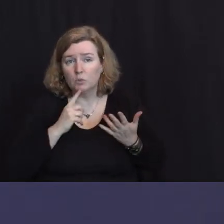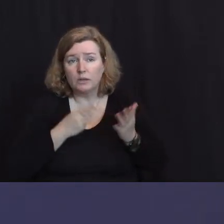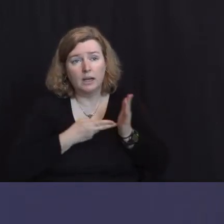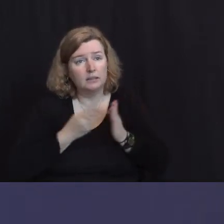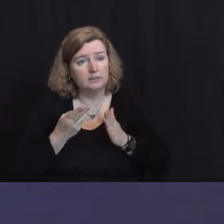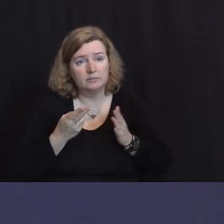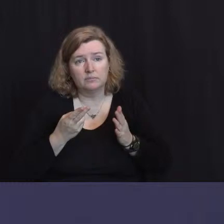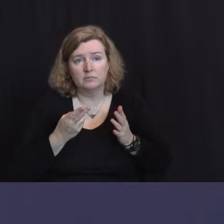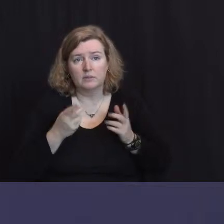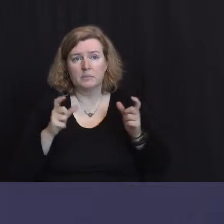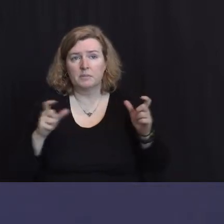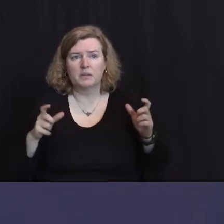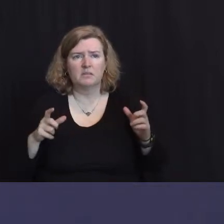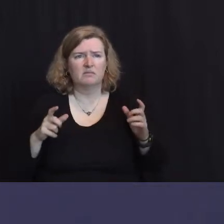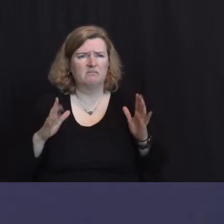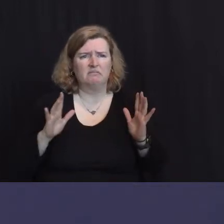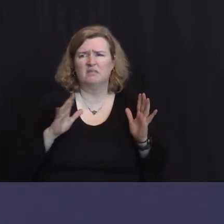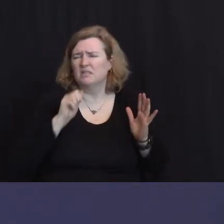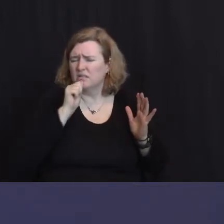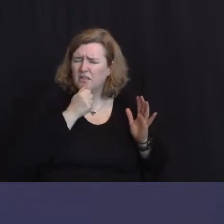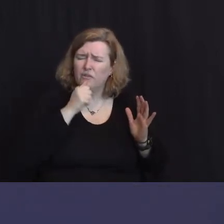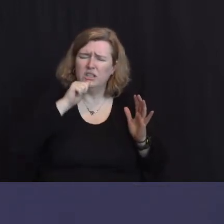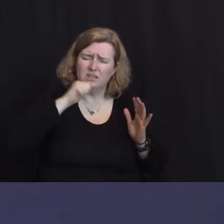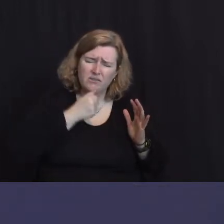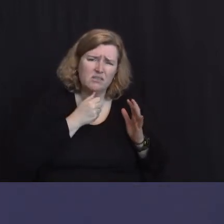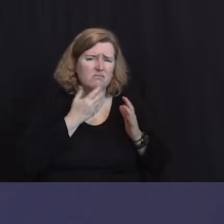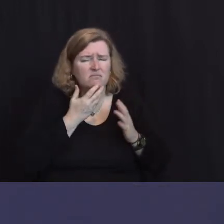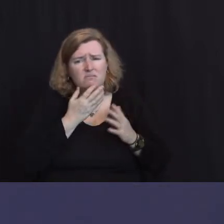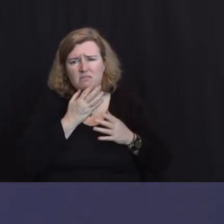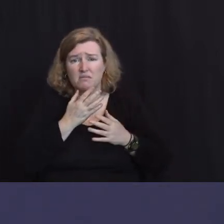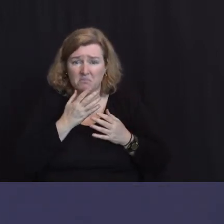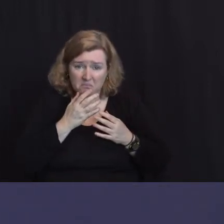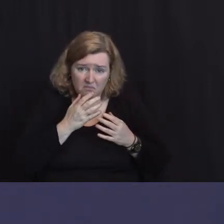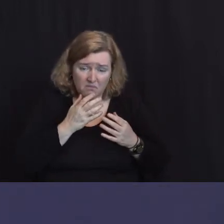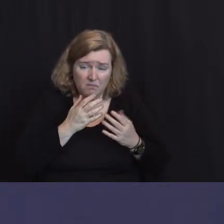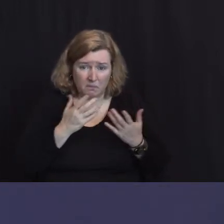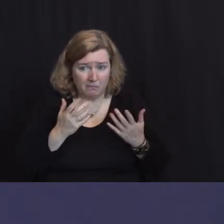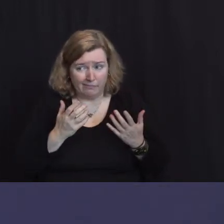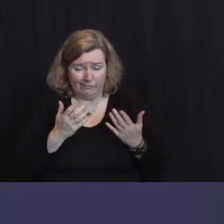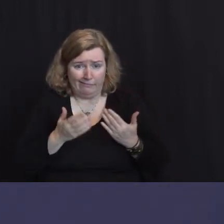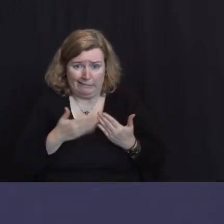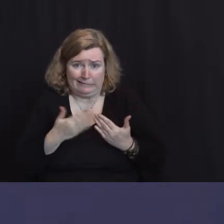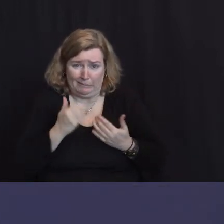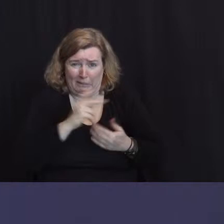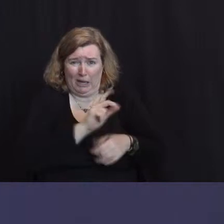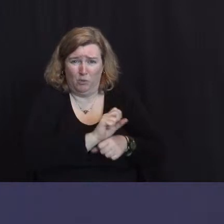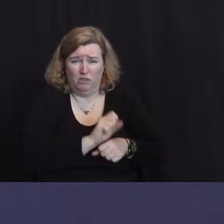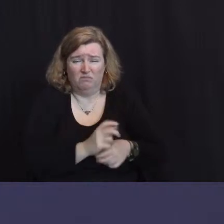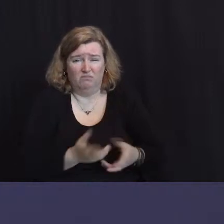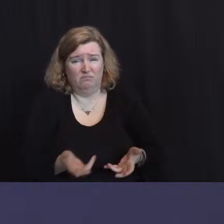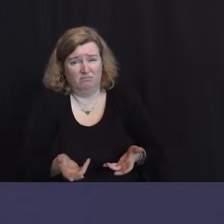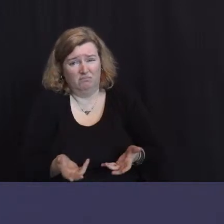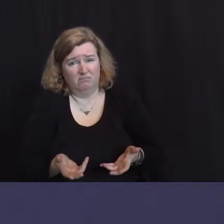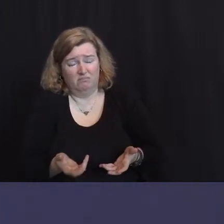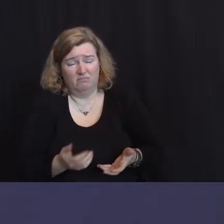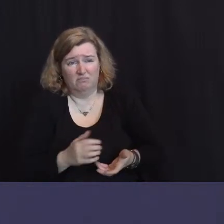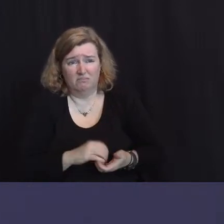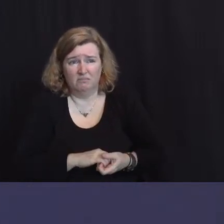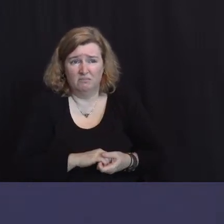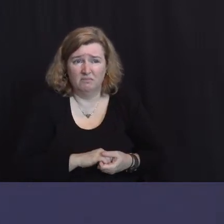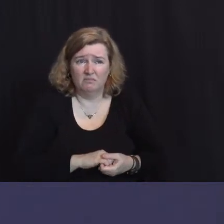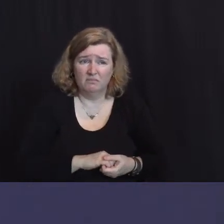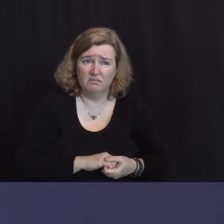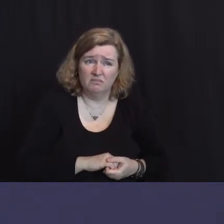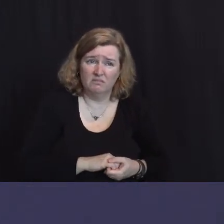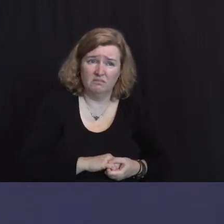hit economically, and particularly with job loss in this pandemic, have suffered enormously. And so the benefits overwhelmingly